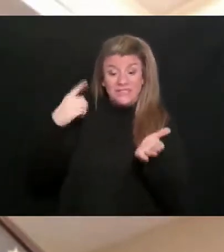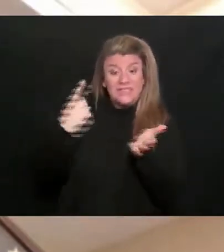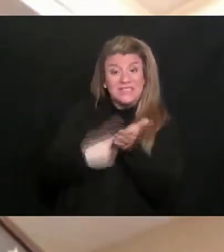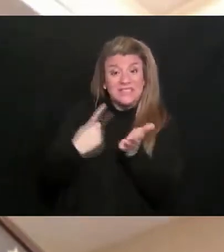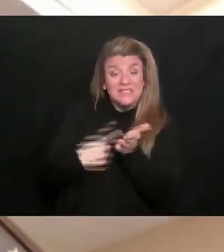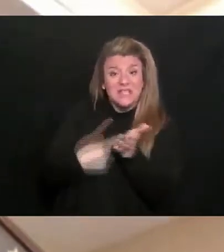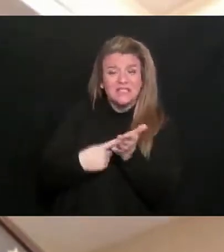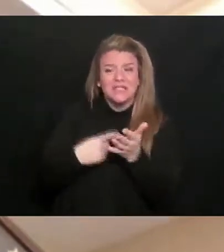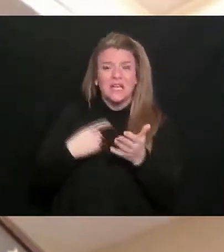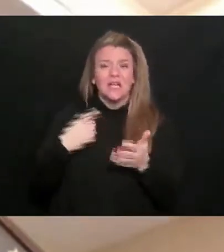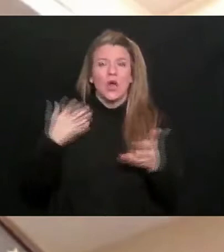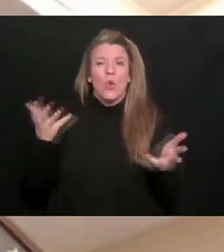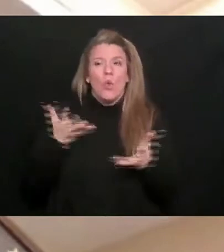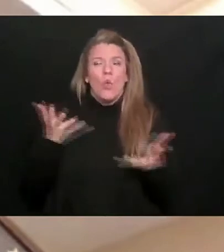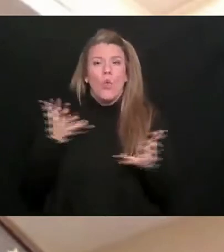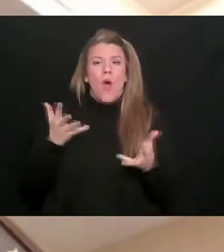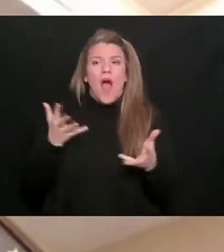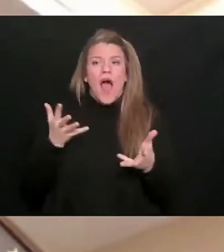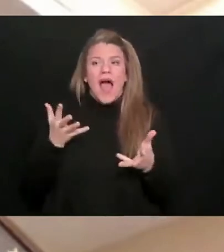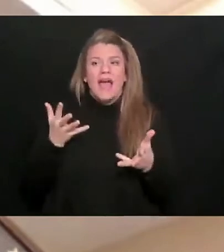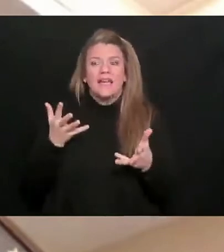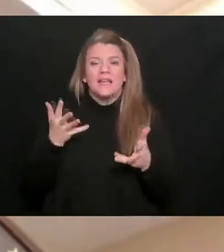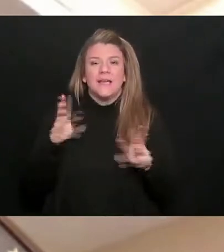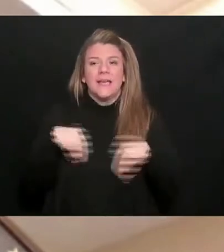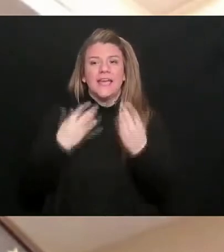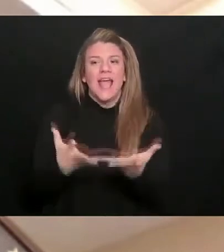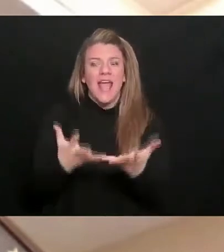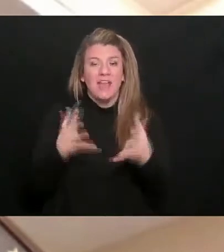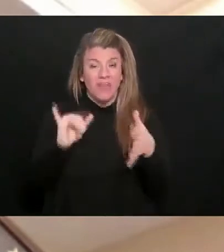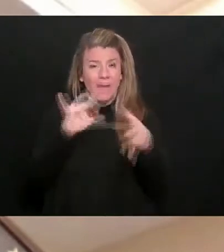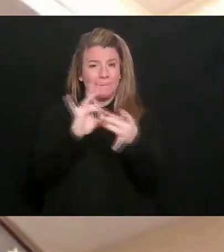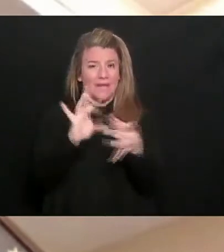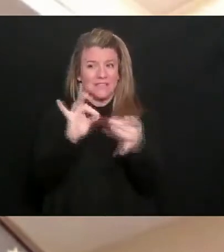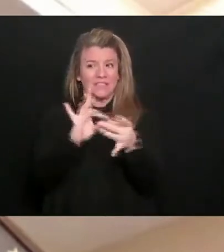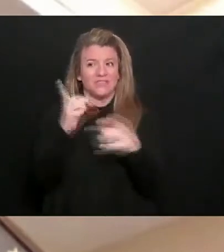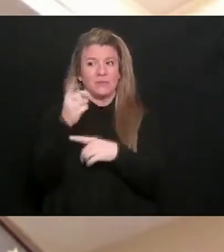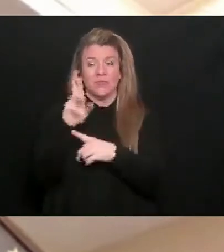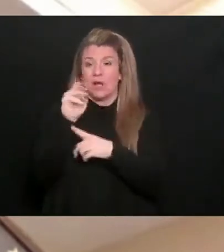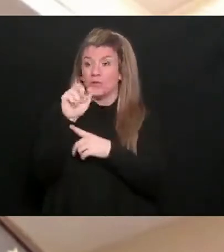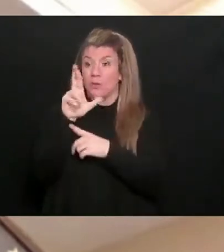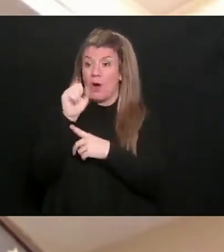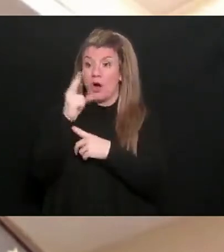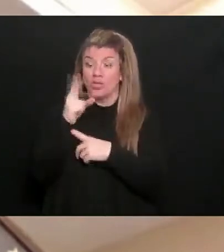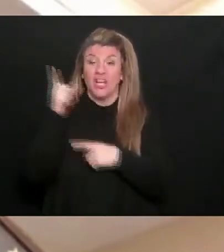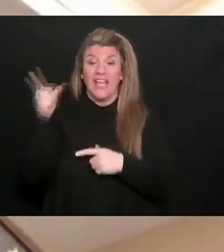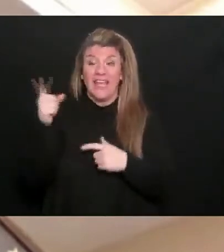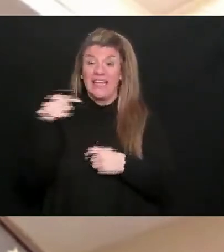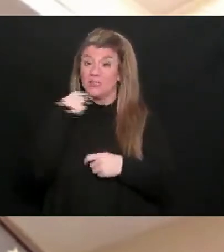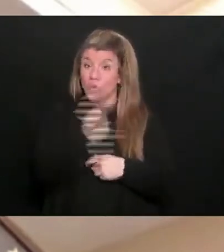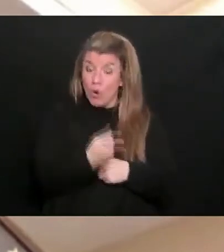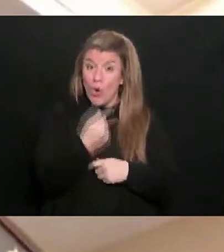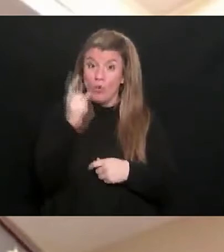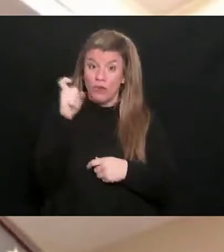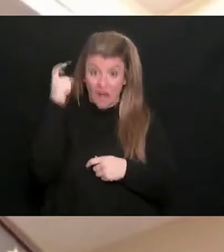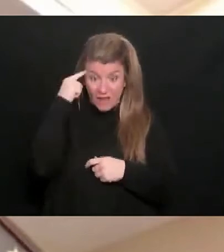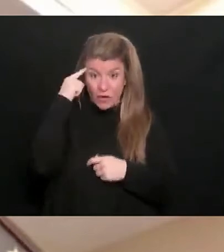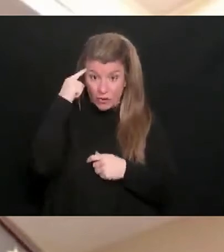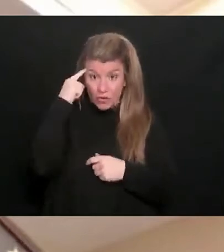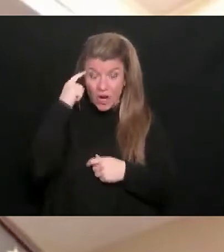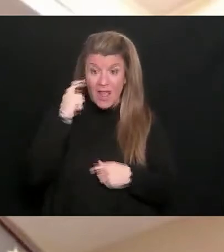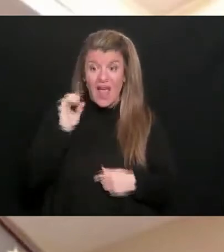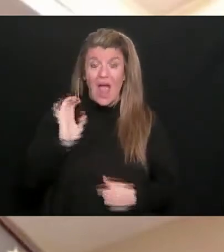drove the message that Dr. Marsh sent to Governor Justice. So our